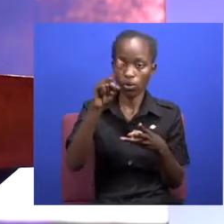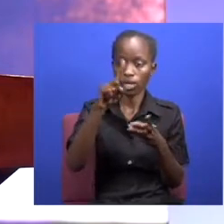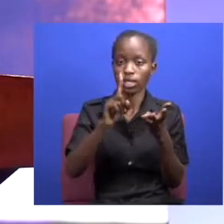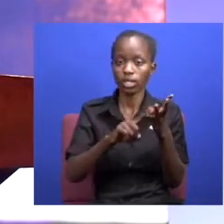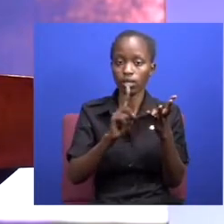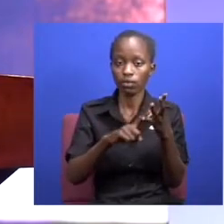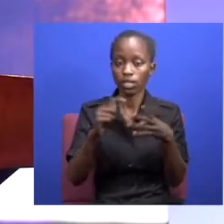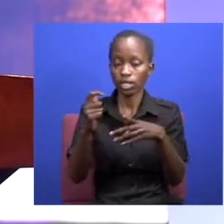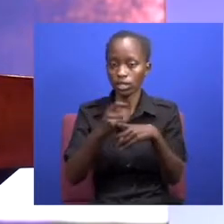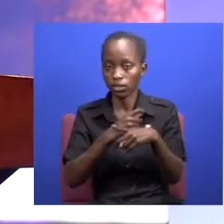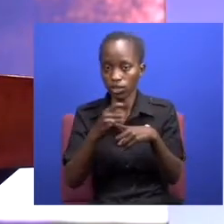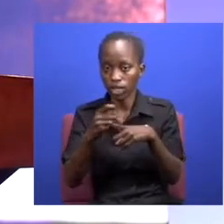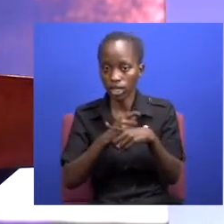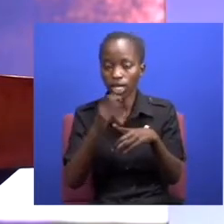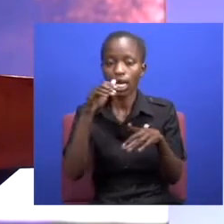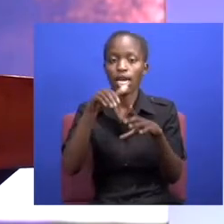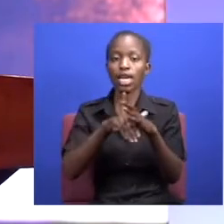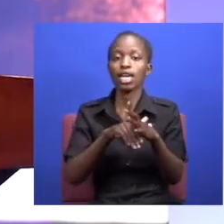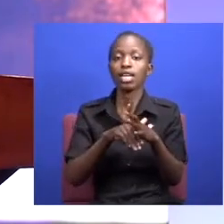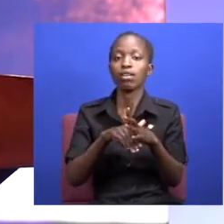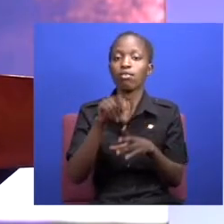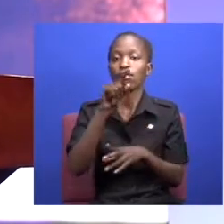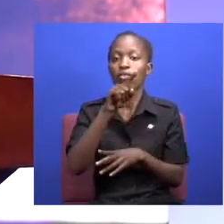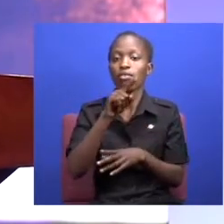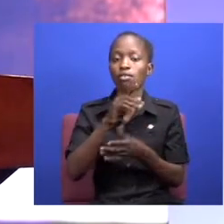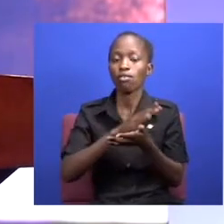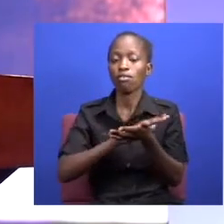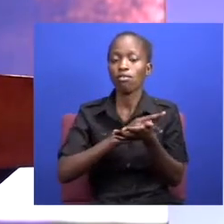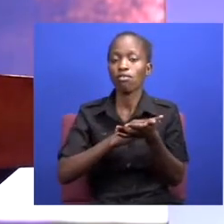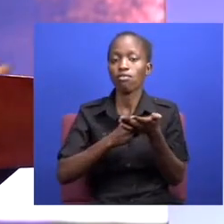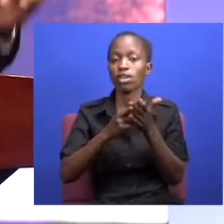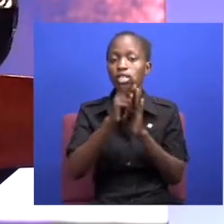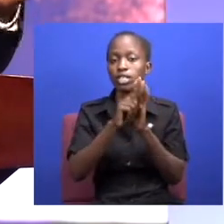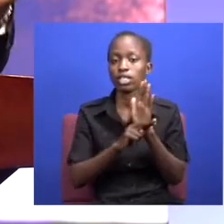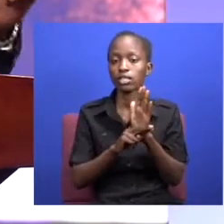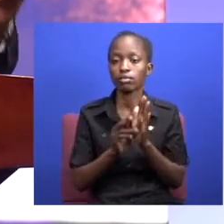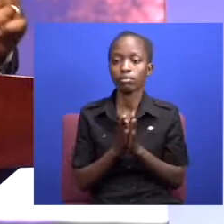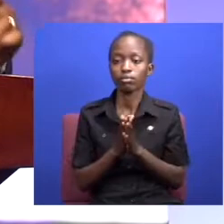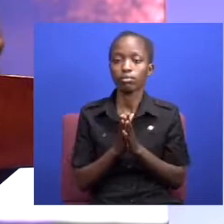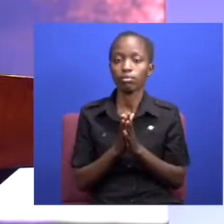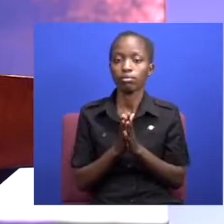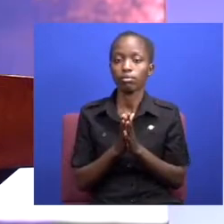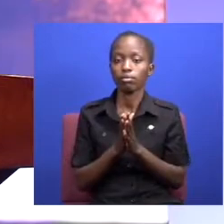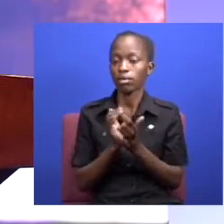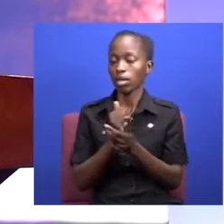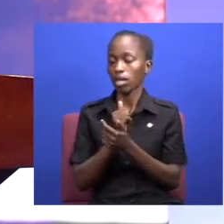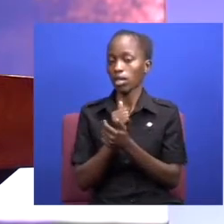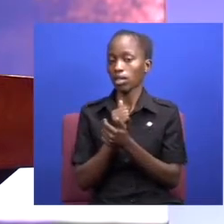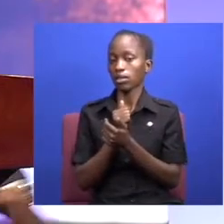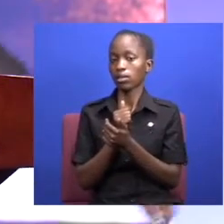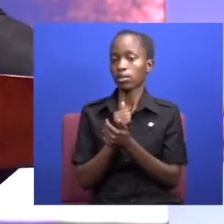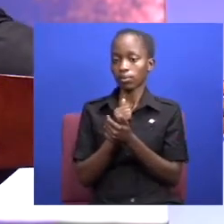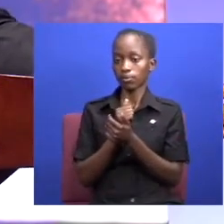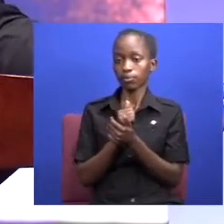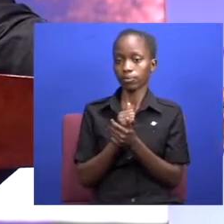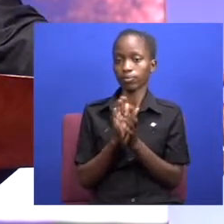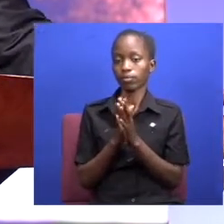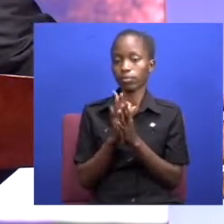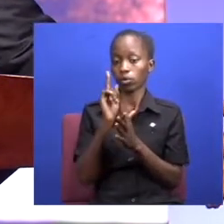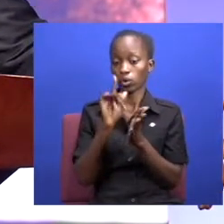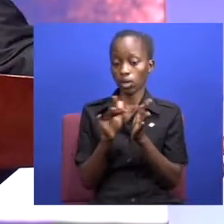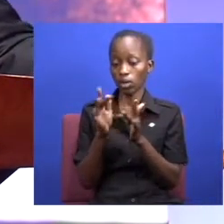is training in righteousness. And I love the way one Bible commentator puts it. This is the